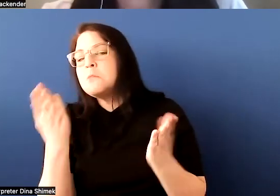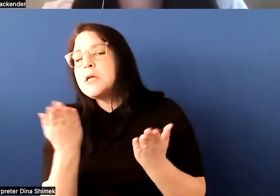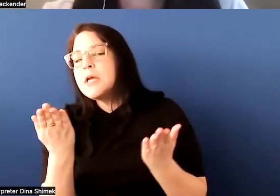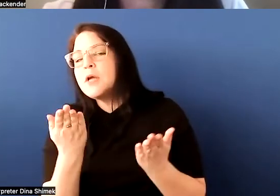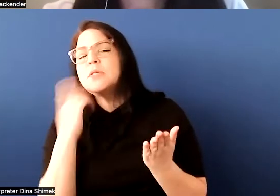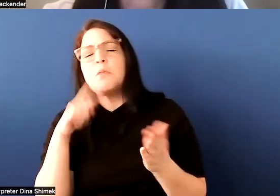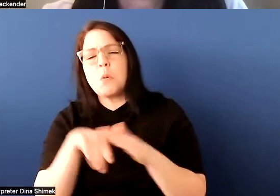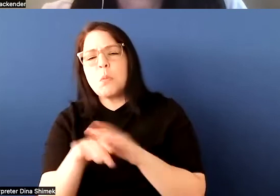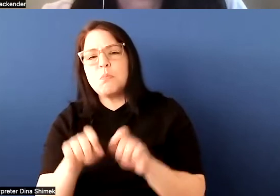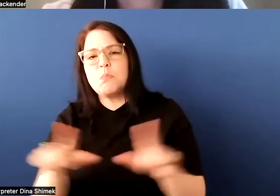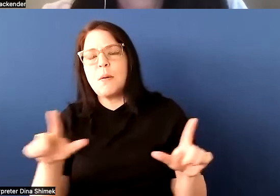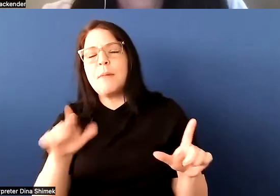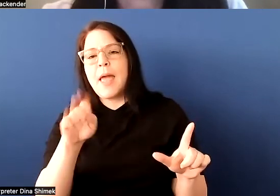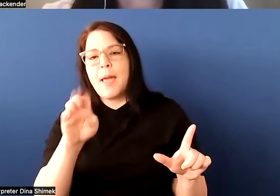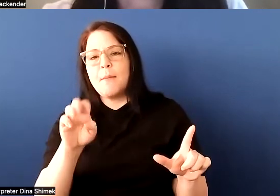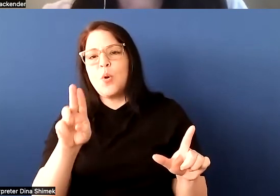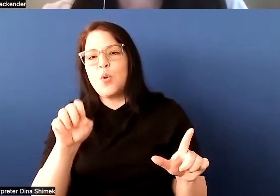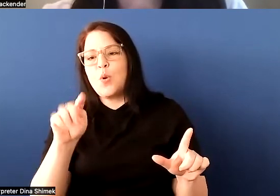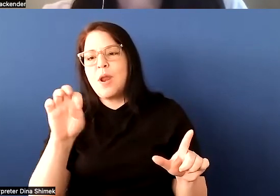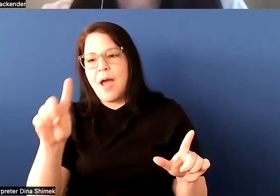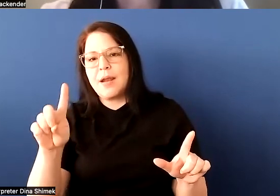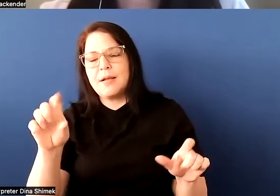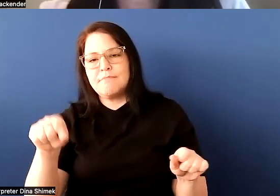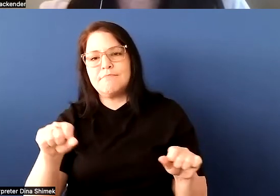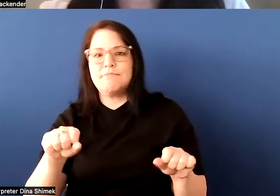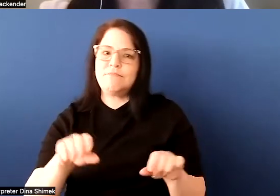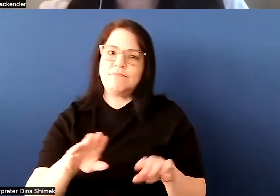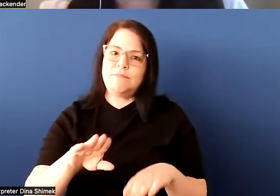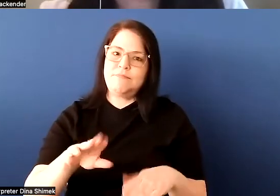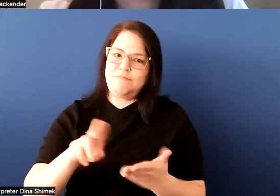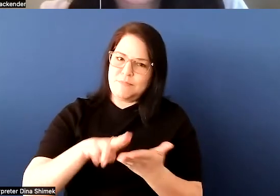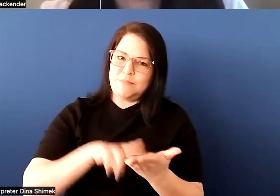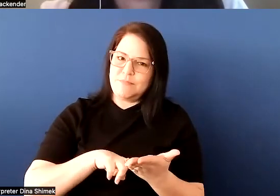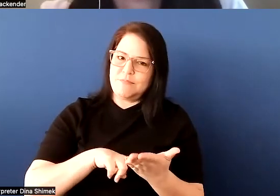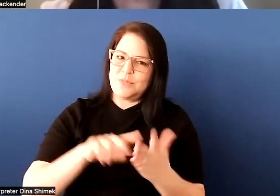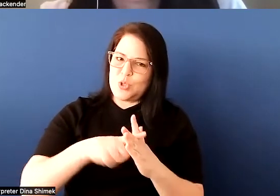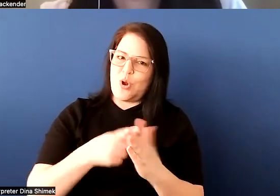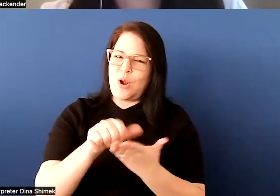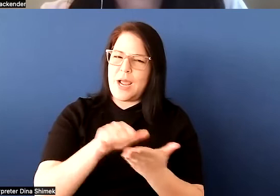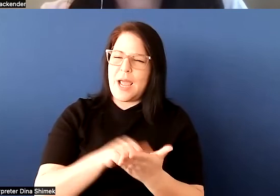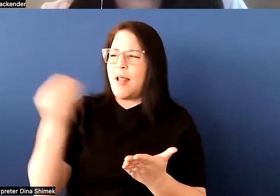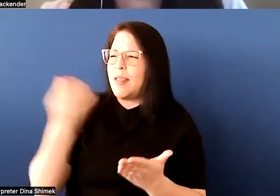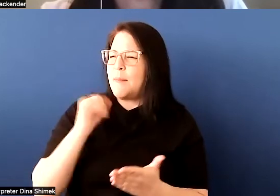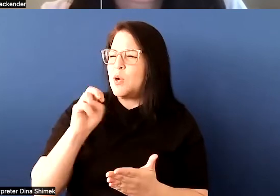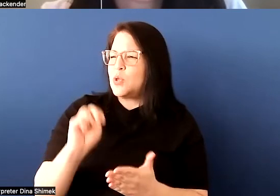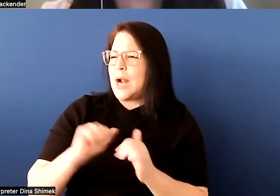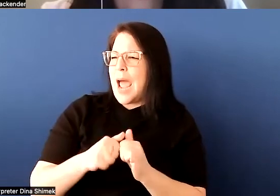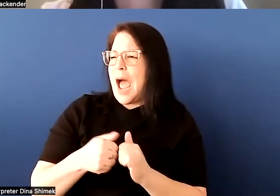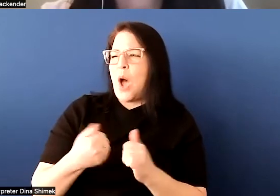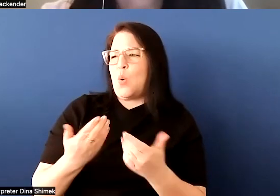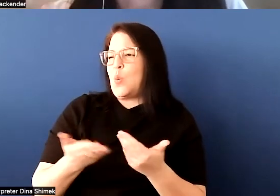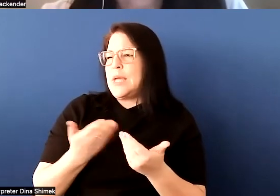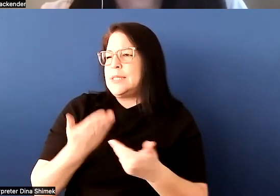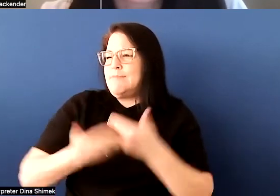to ableunited.com and open up their ABLE account. John, talk to me a little bit about the enrollment process and how easy it is to